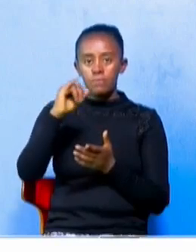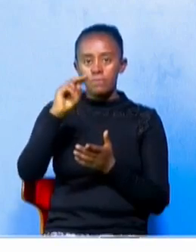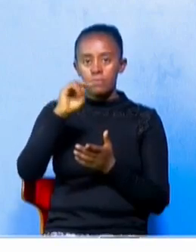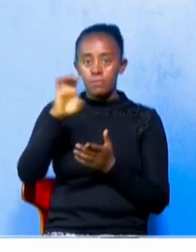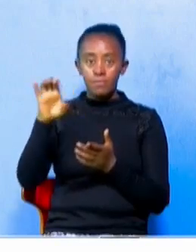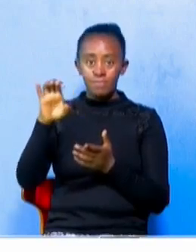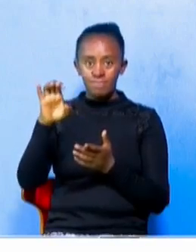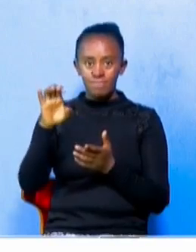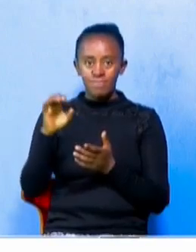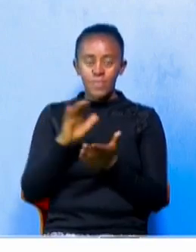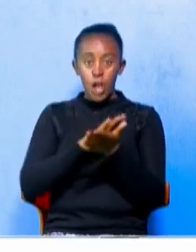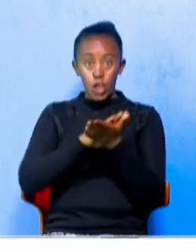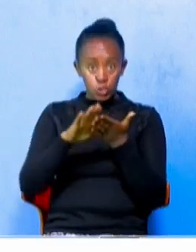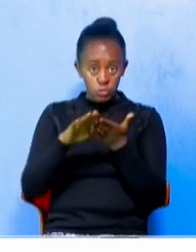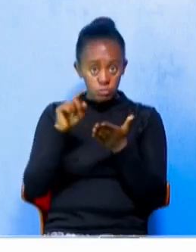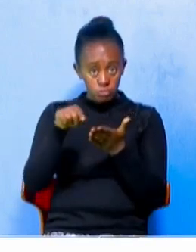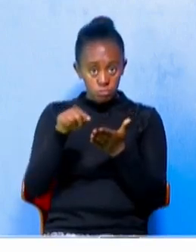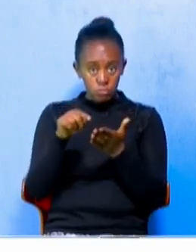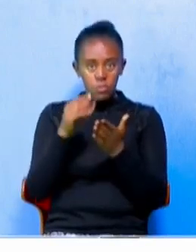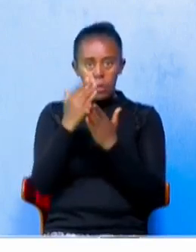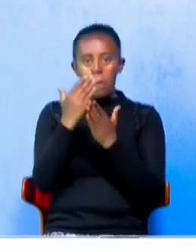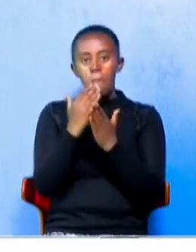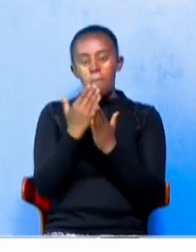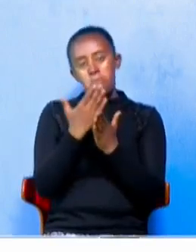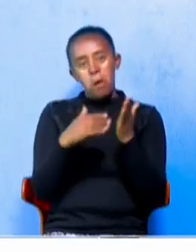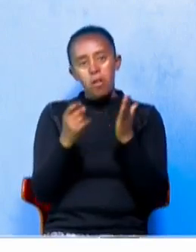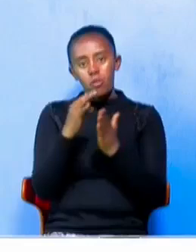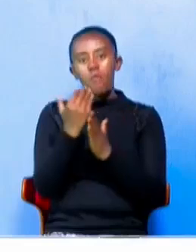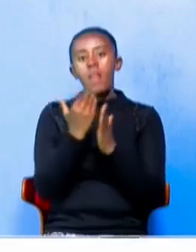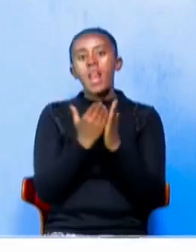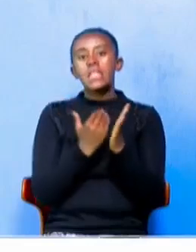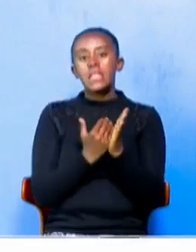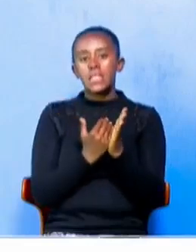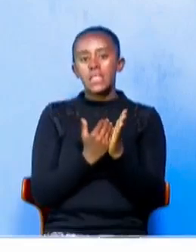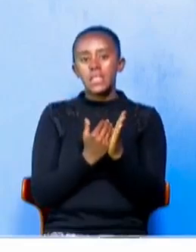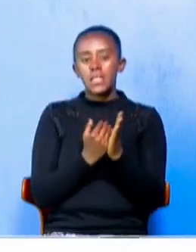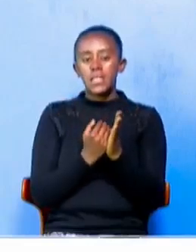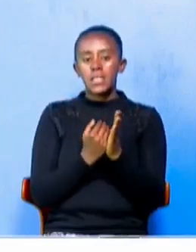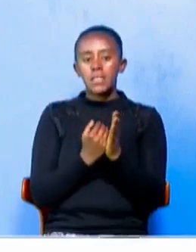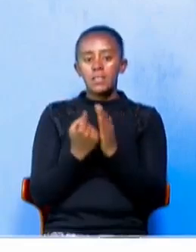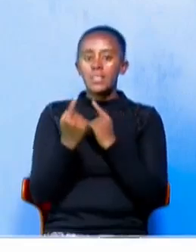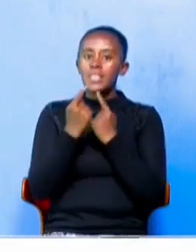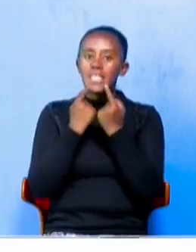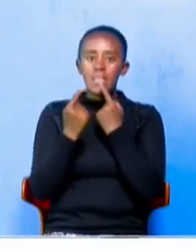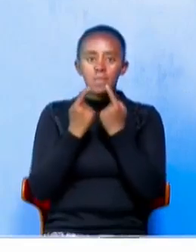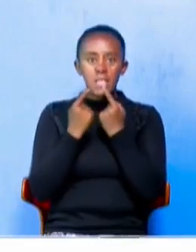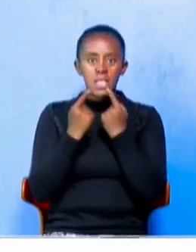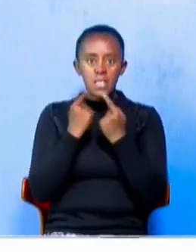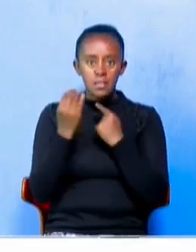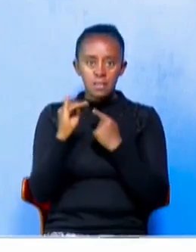This is the issue. This is a part of the lesson that is speaking.